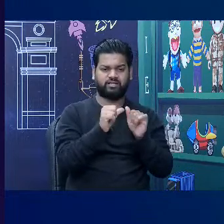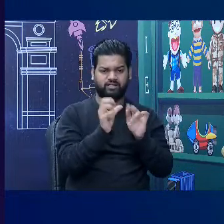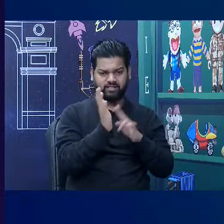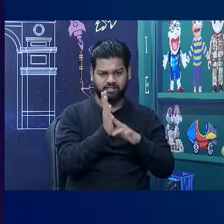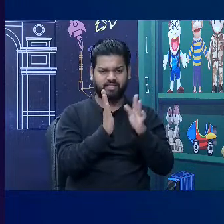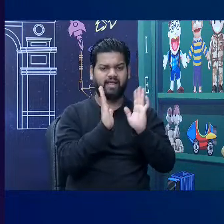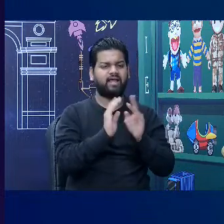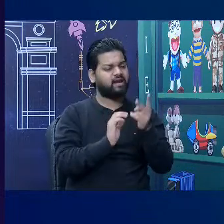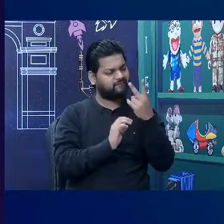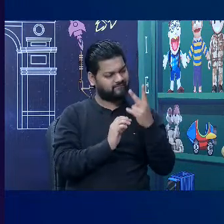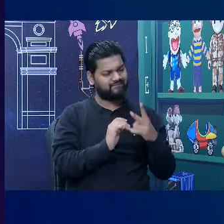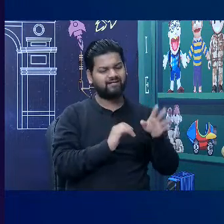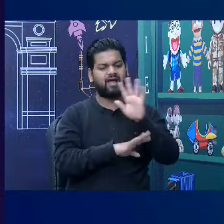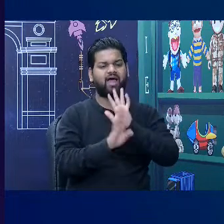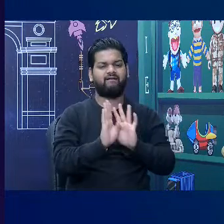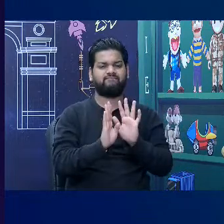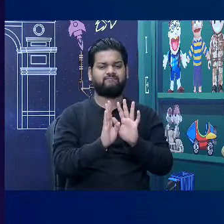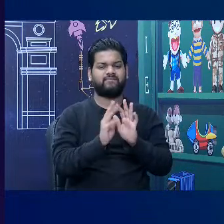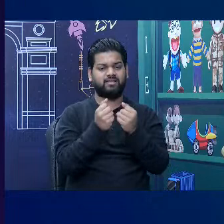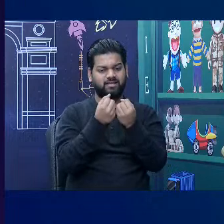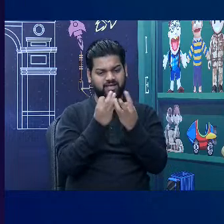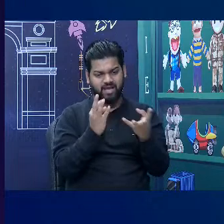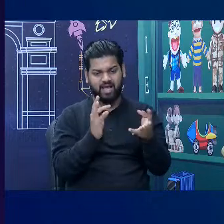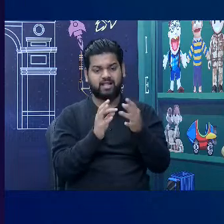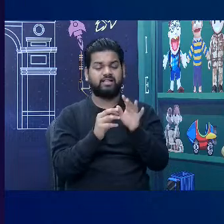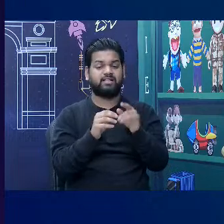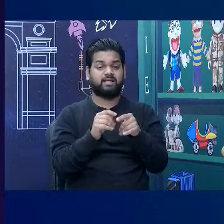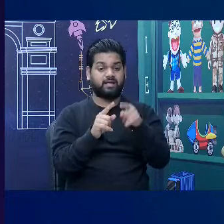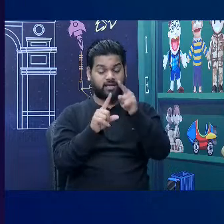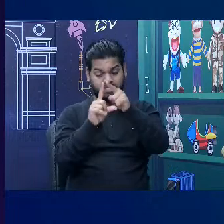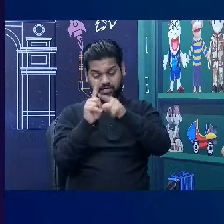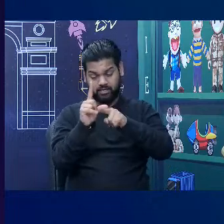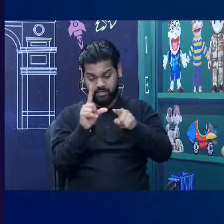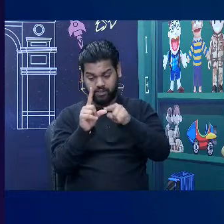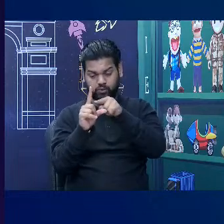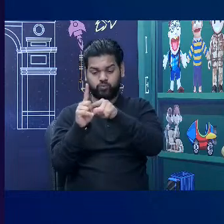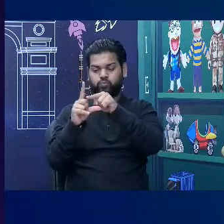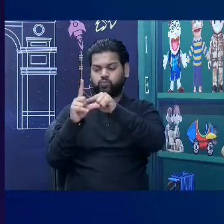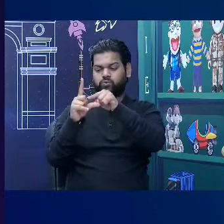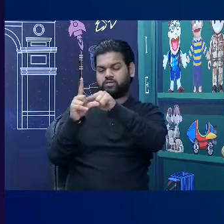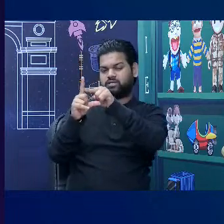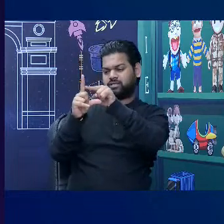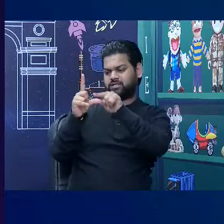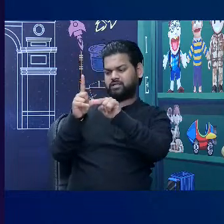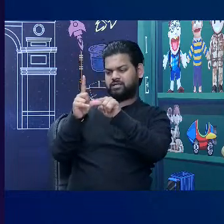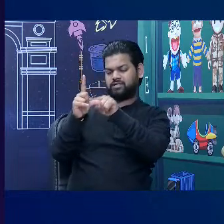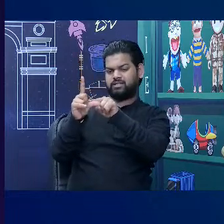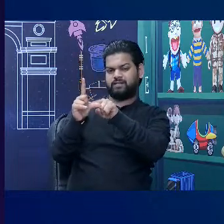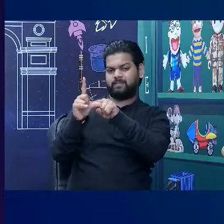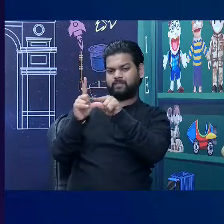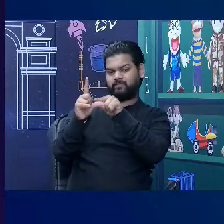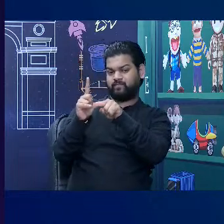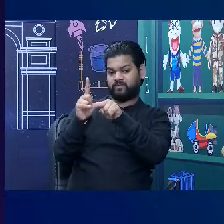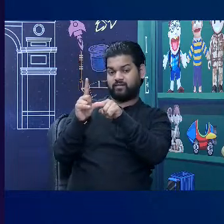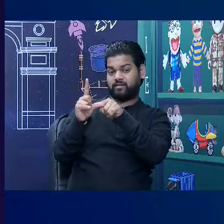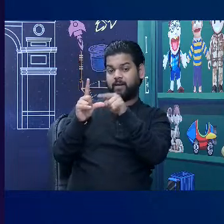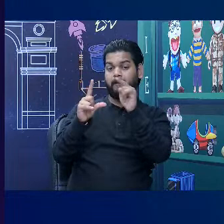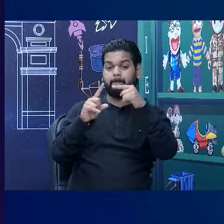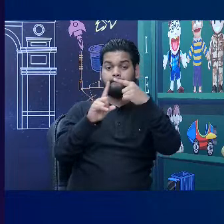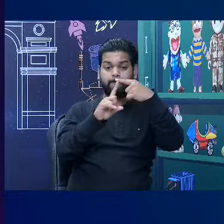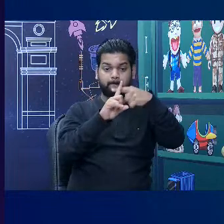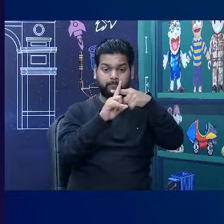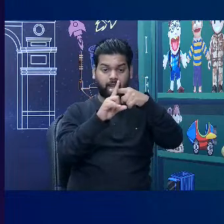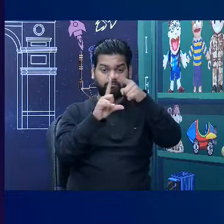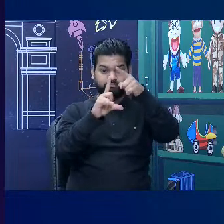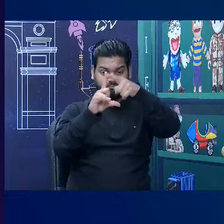trigonometric ratios of an angle do not vary, that is they do not change with the length of the sides of the